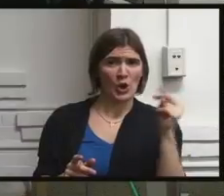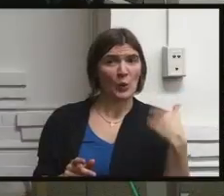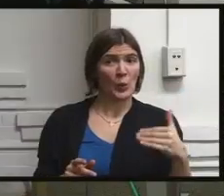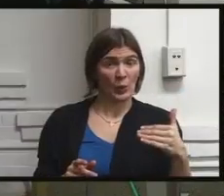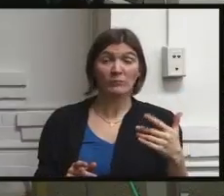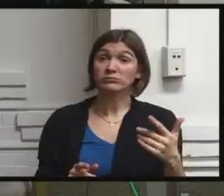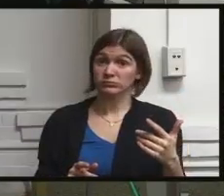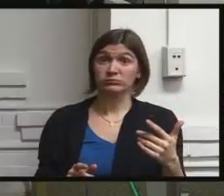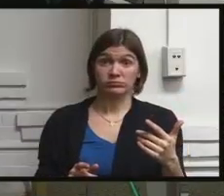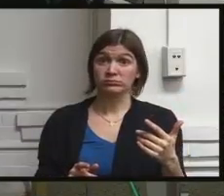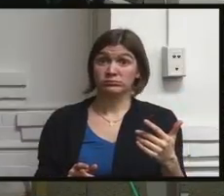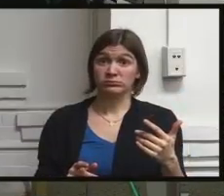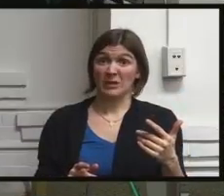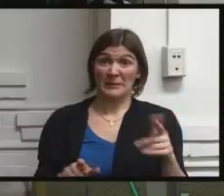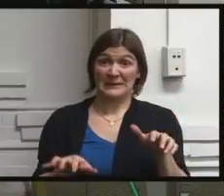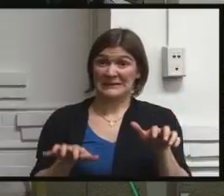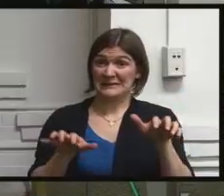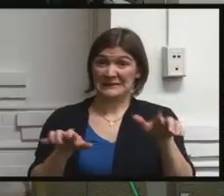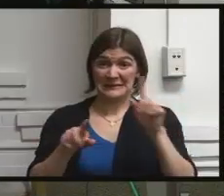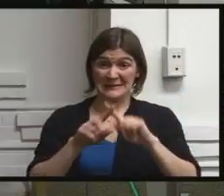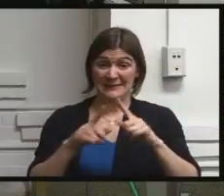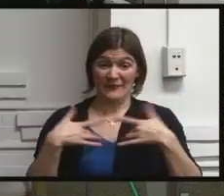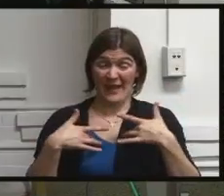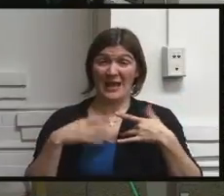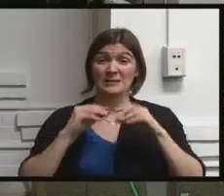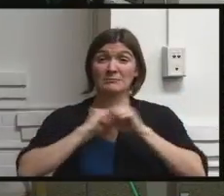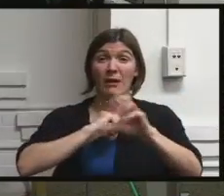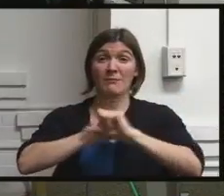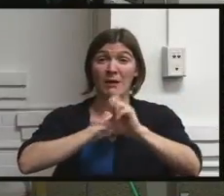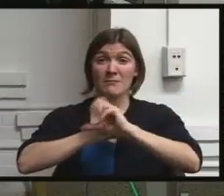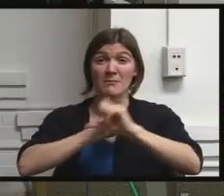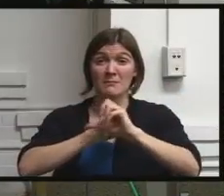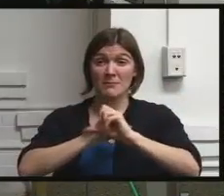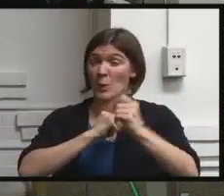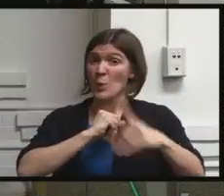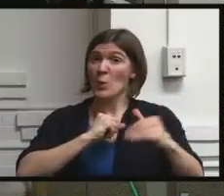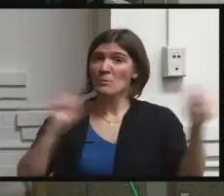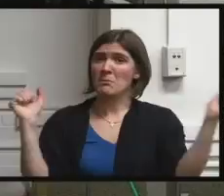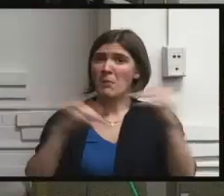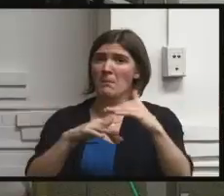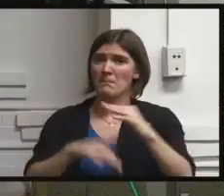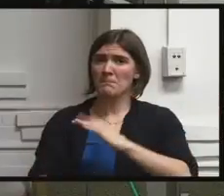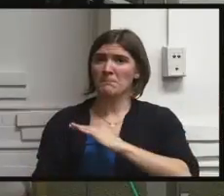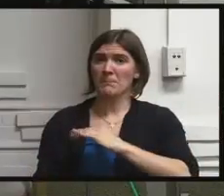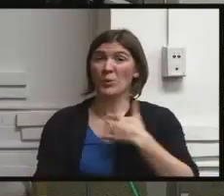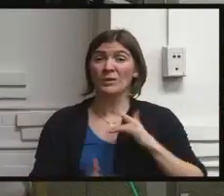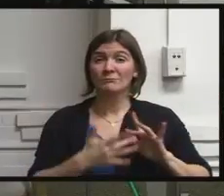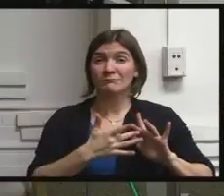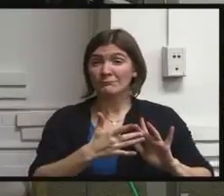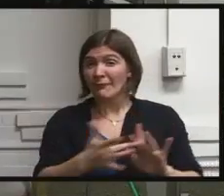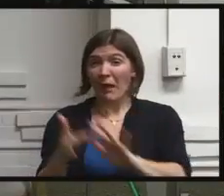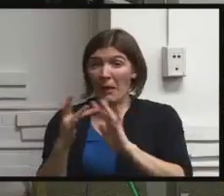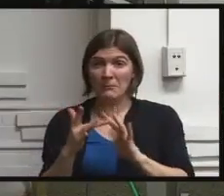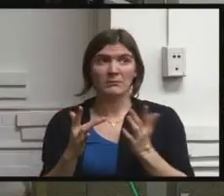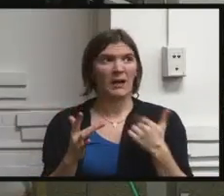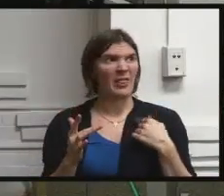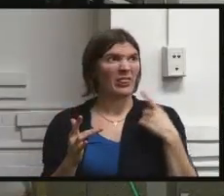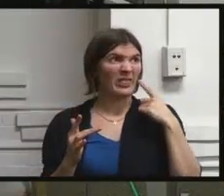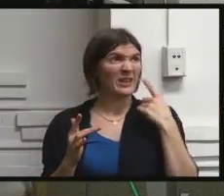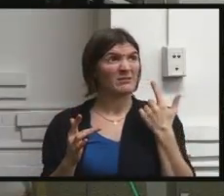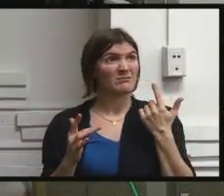disclosed and presented hundreds of different events to the community during the course of the year, and we have reached out, and I believe we've